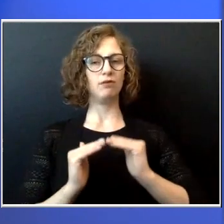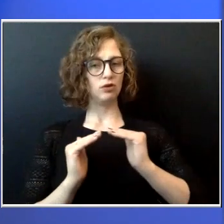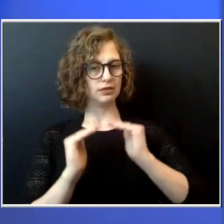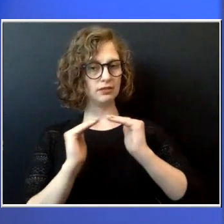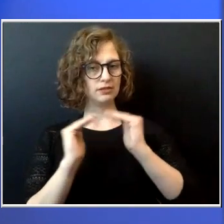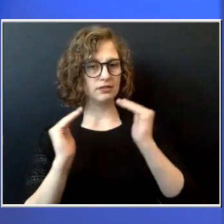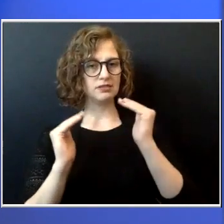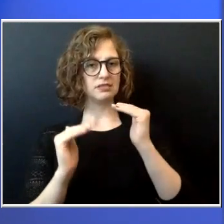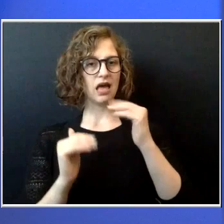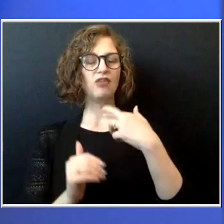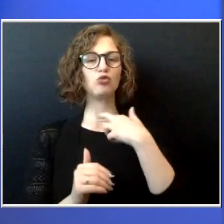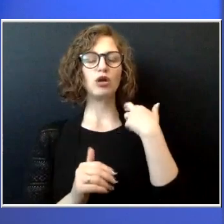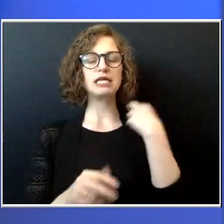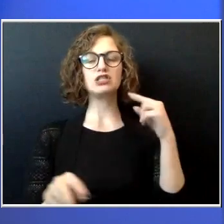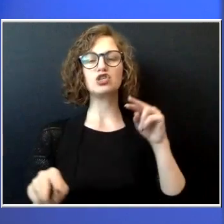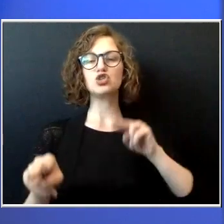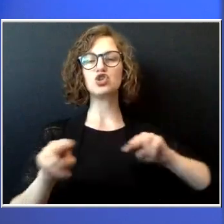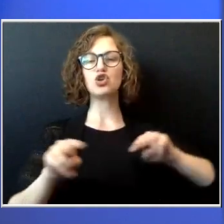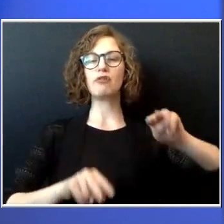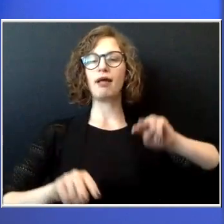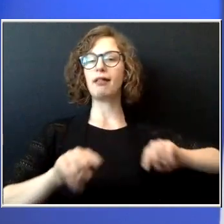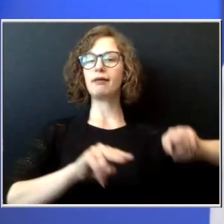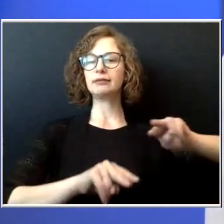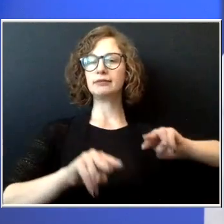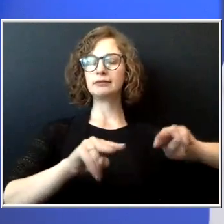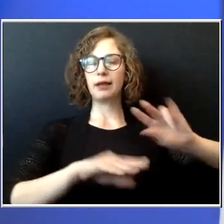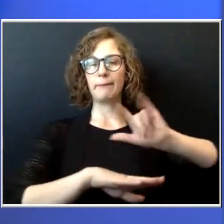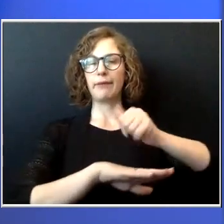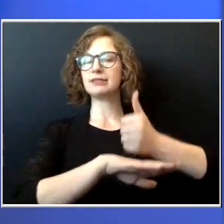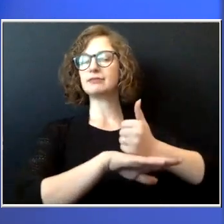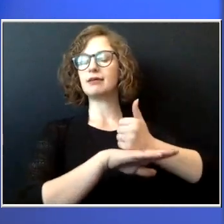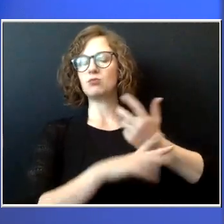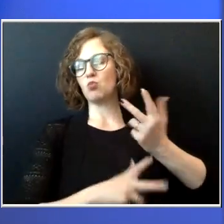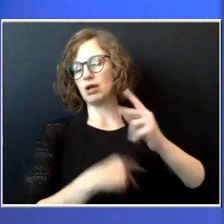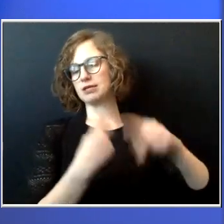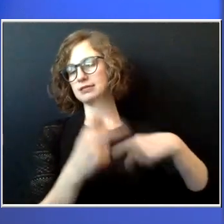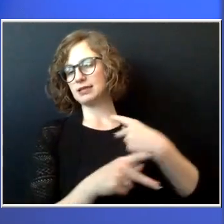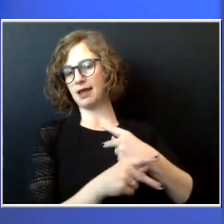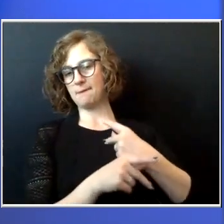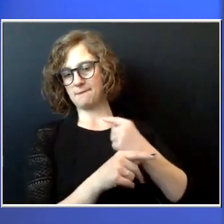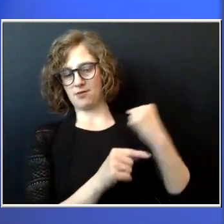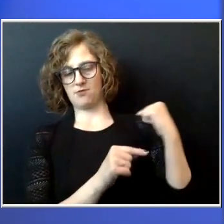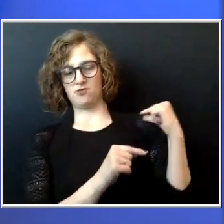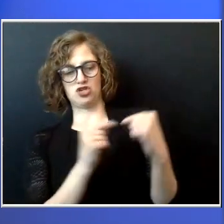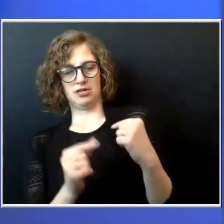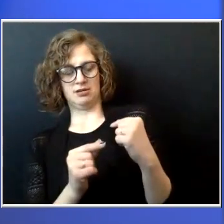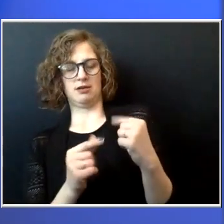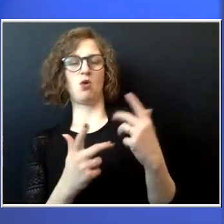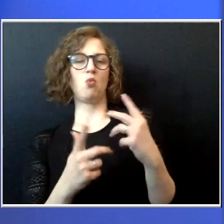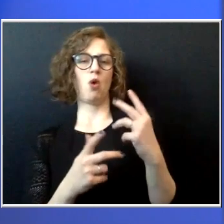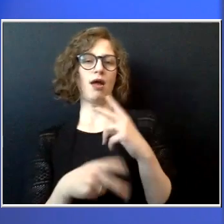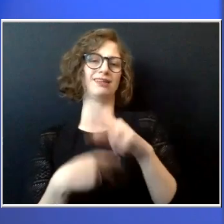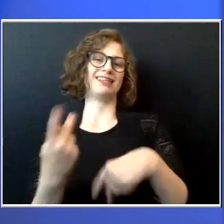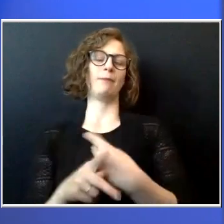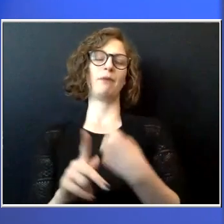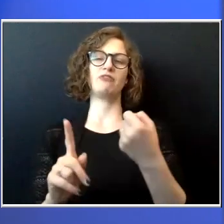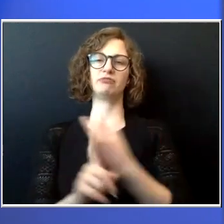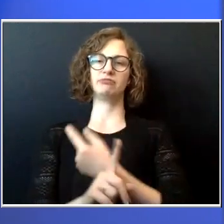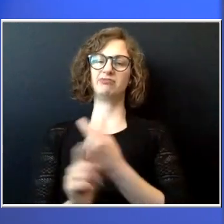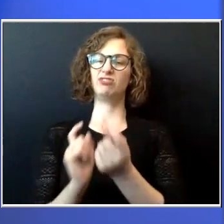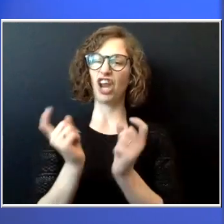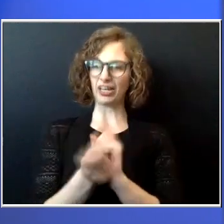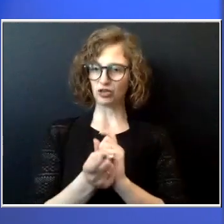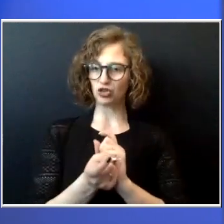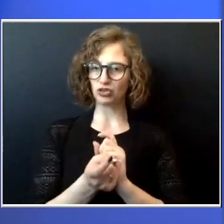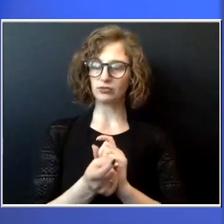surveillance that is done based on the type of the gene and the variant, the change in the gene. So that's where we look